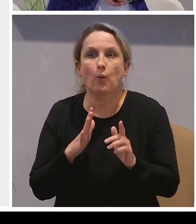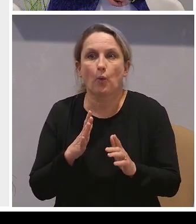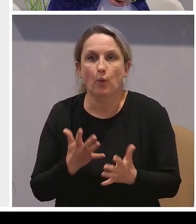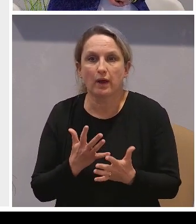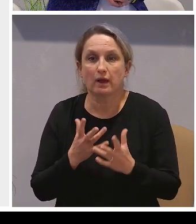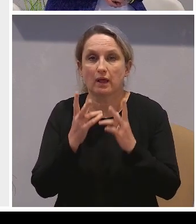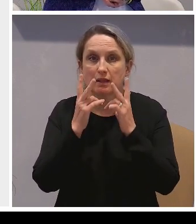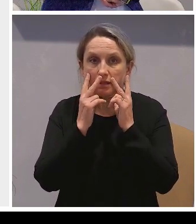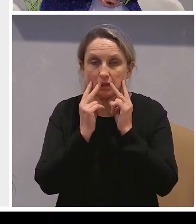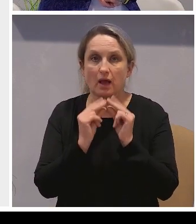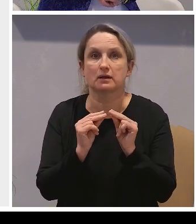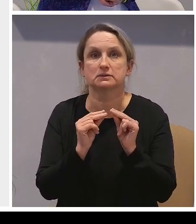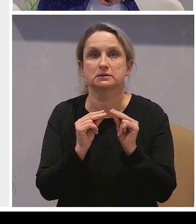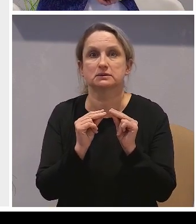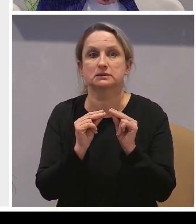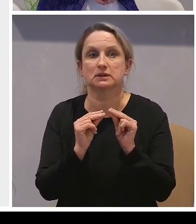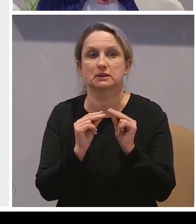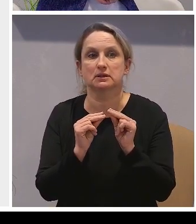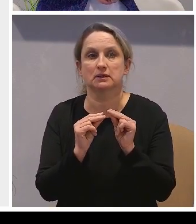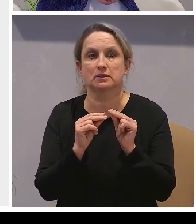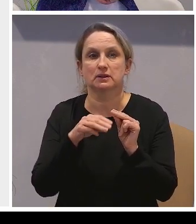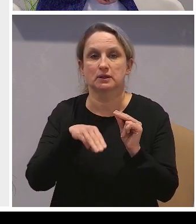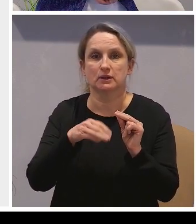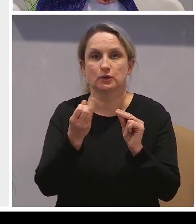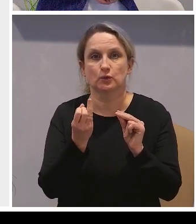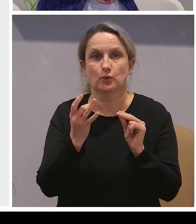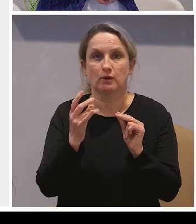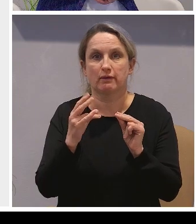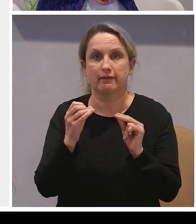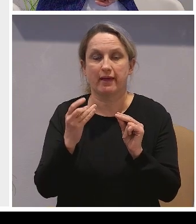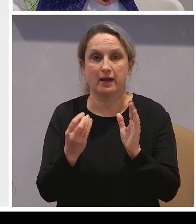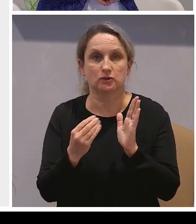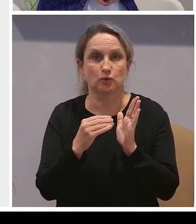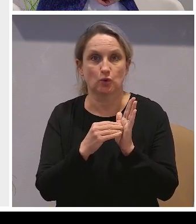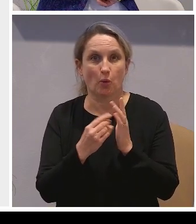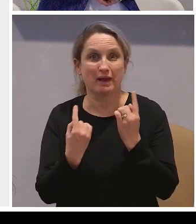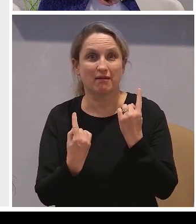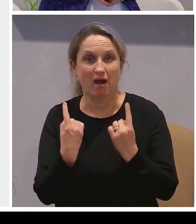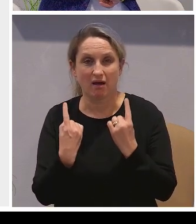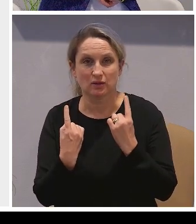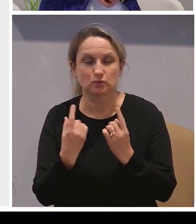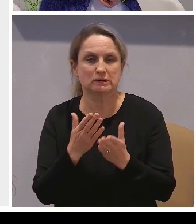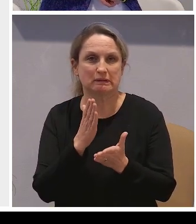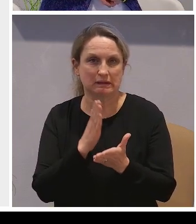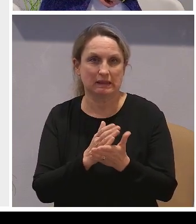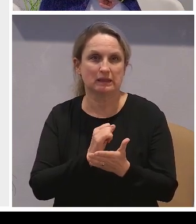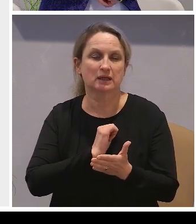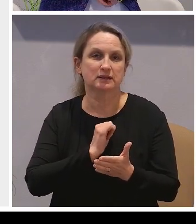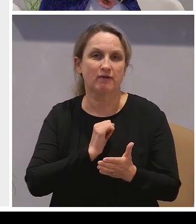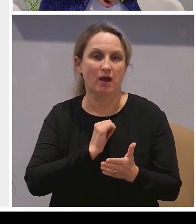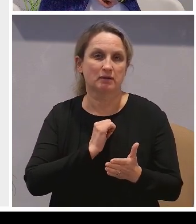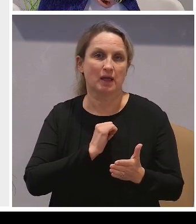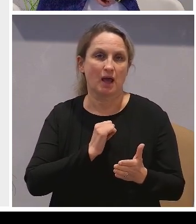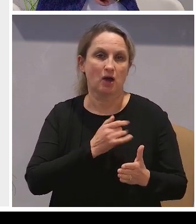by tõesti on ultrasound see or Turneri NIPT sündroomi or kahtlus, siis kindlasti amniocentesis. on vaja When teha there's juurde südame a